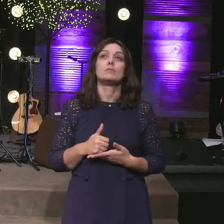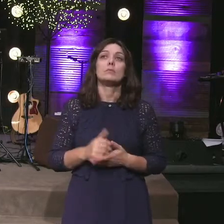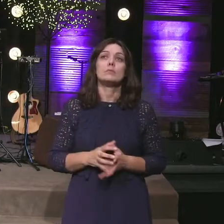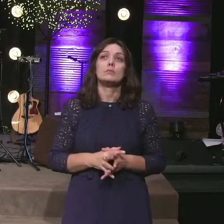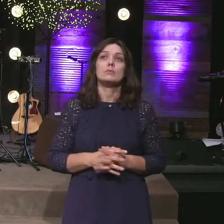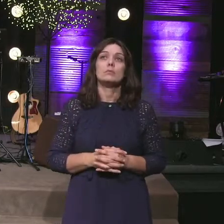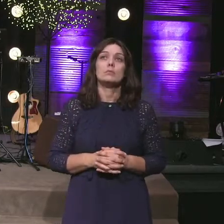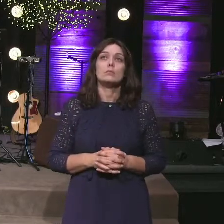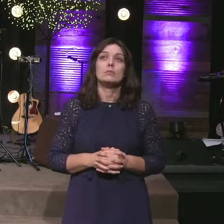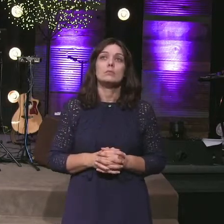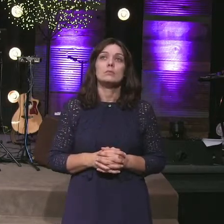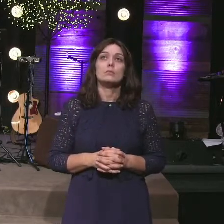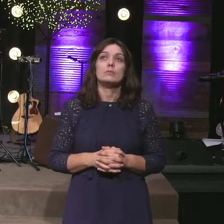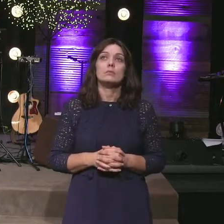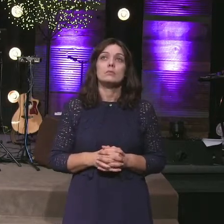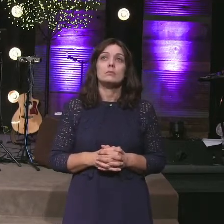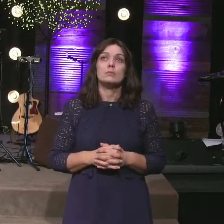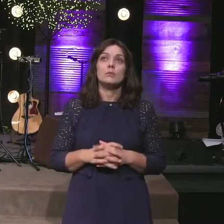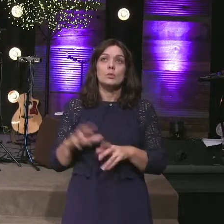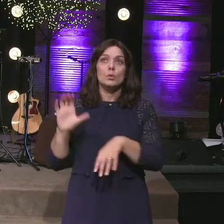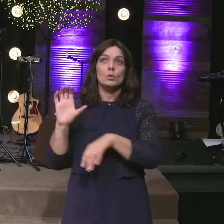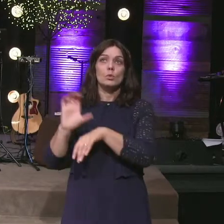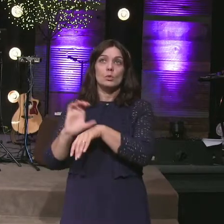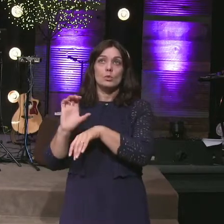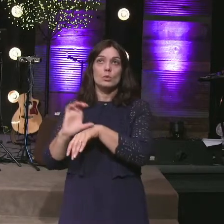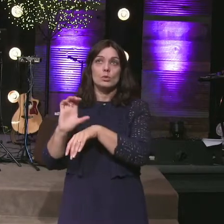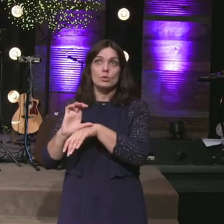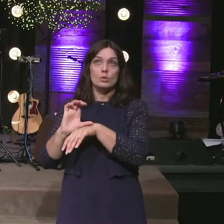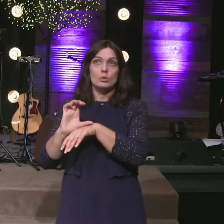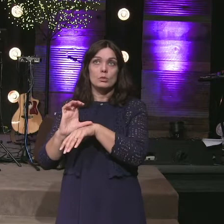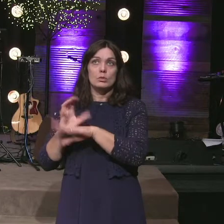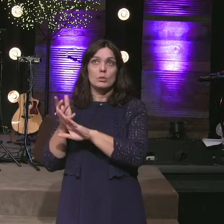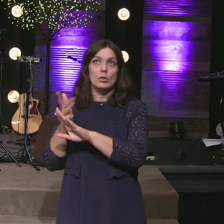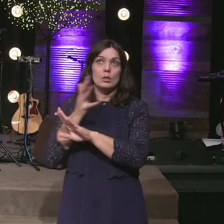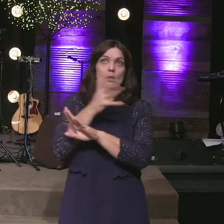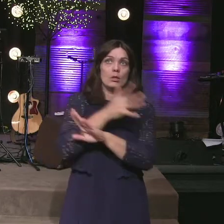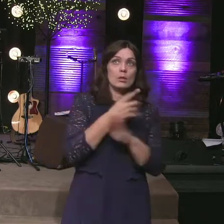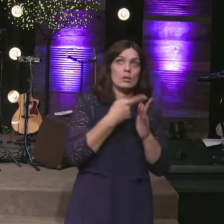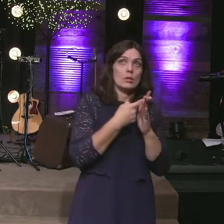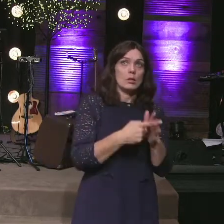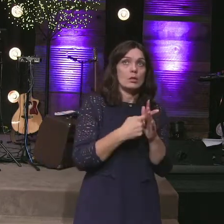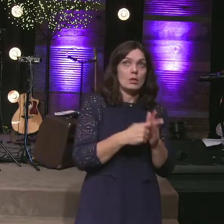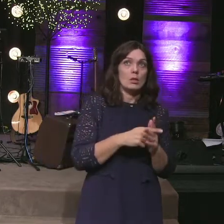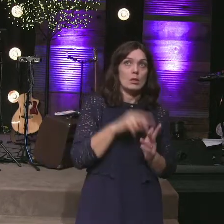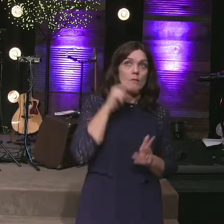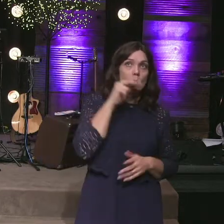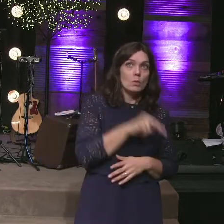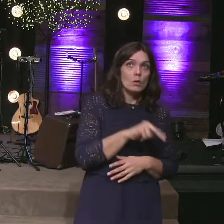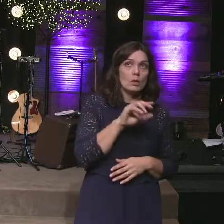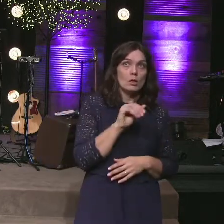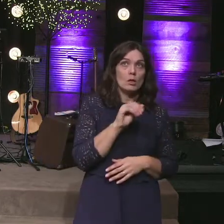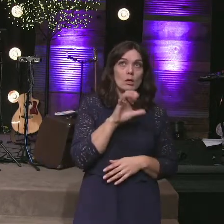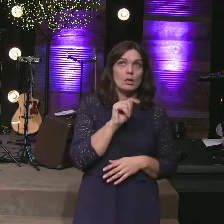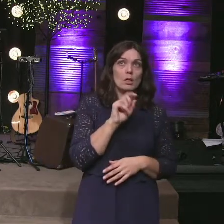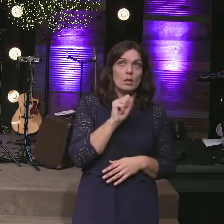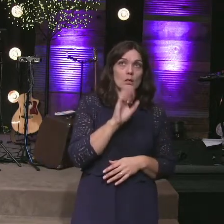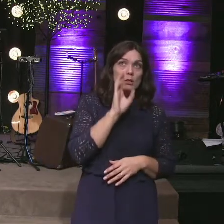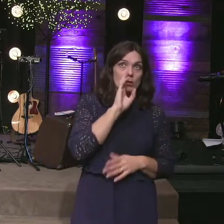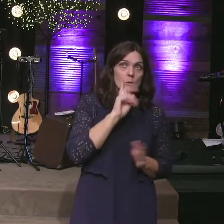You know, the church in the very beginning, if you go back to the book of Acts, you'll see that when